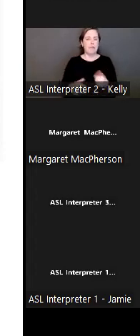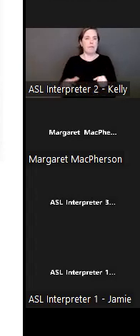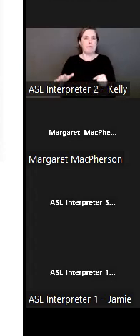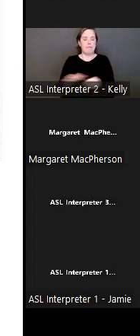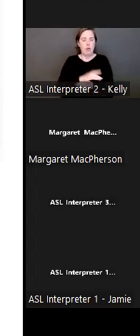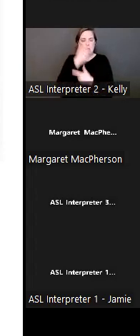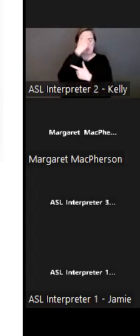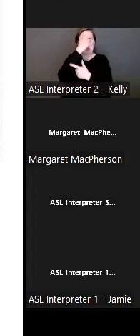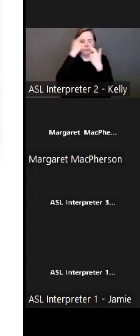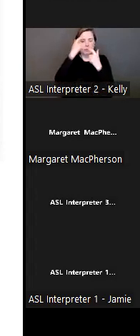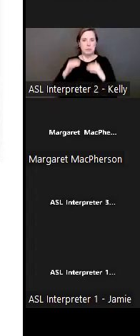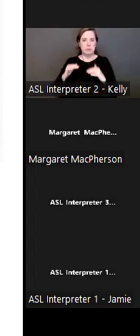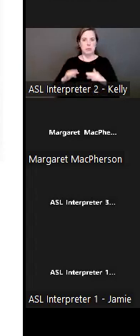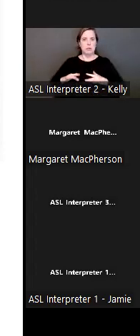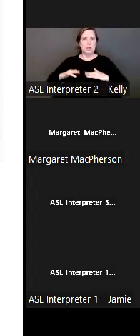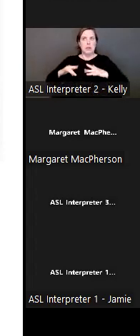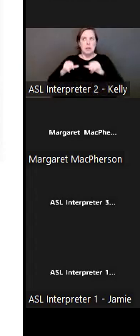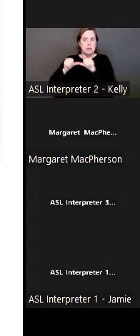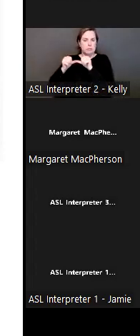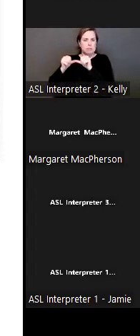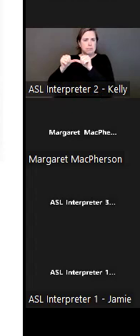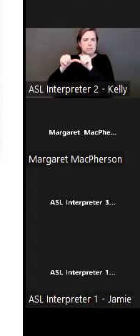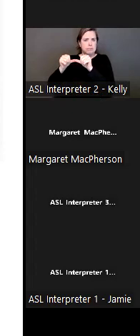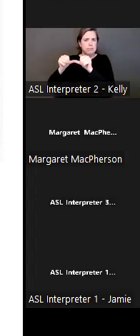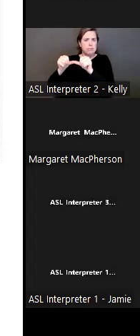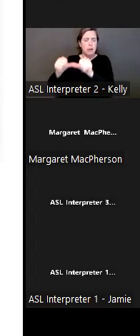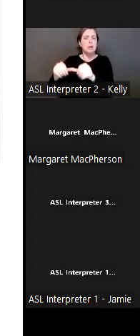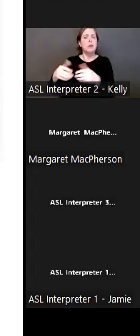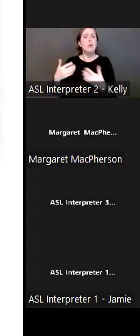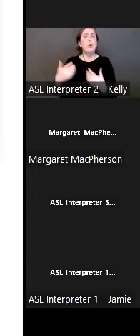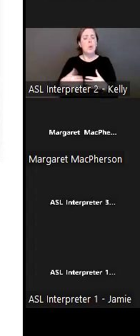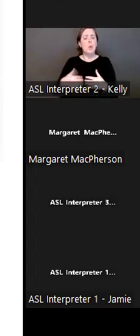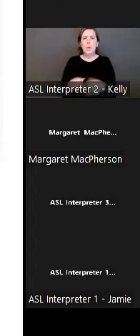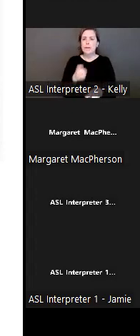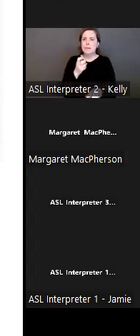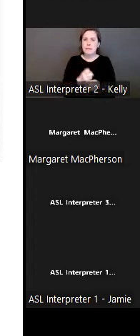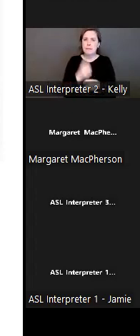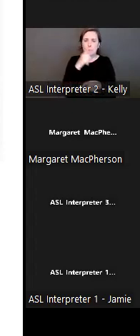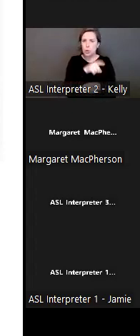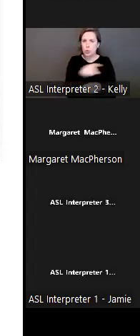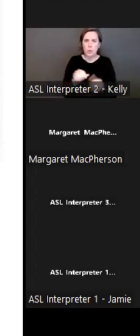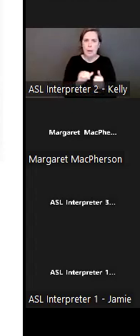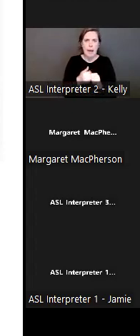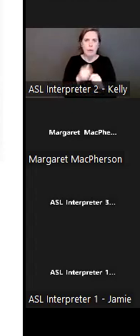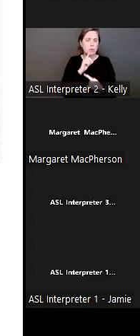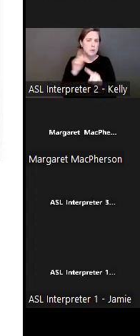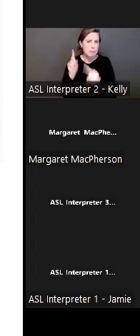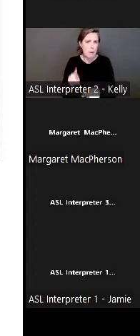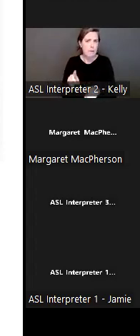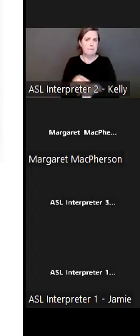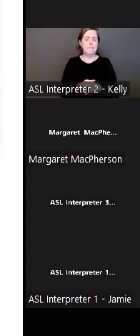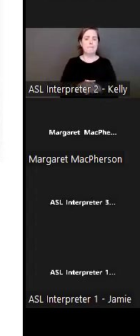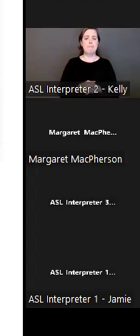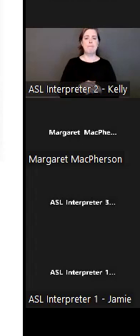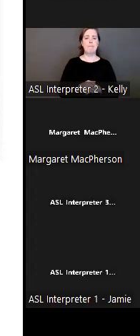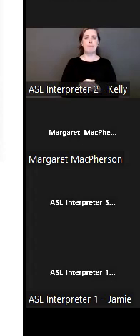hyperactivation. And that might make it difficult for you to, respond in ways other than fight, flight, freeze, or fawn when those